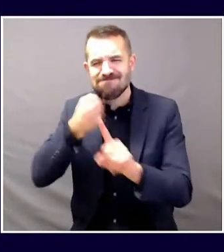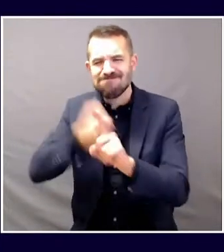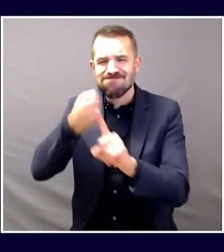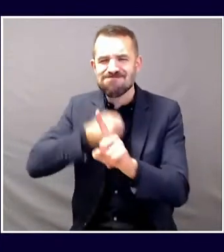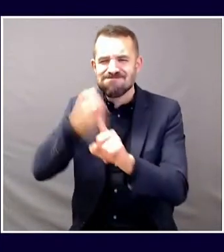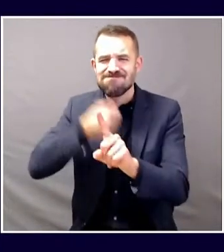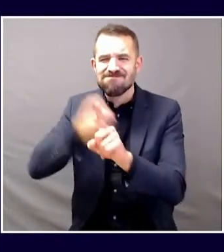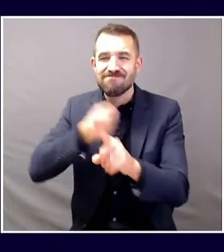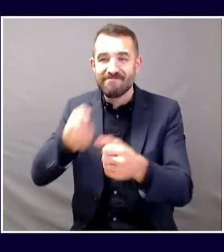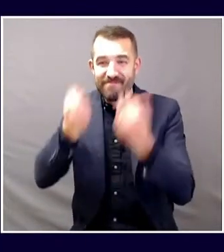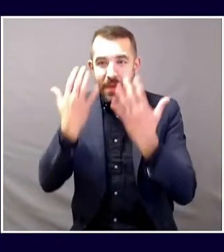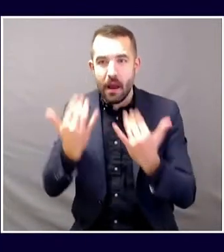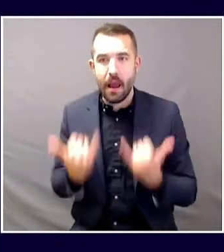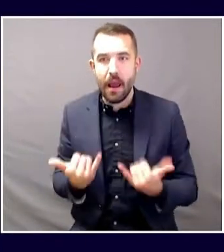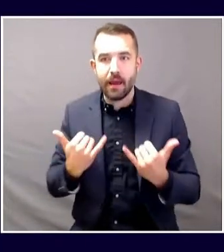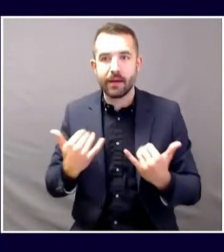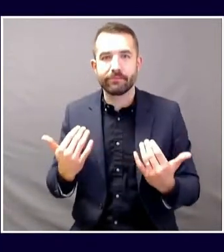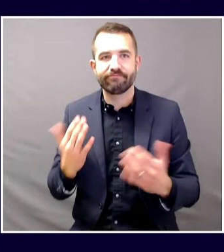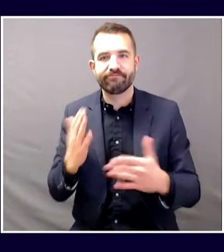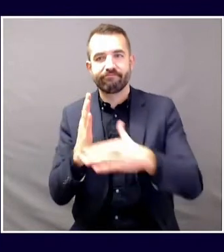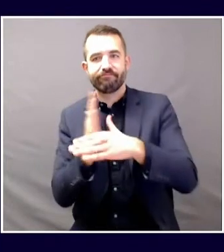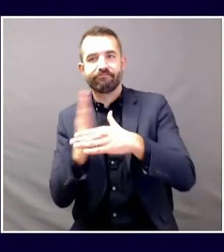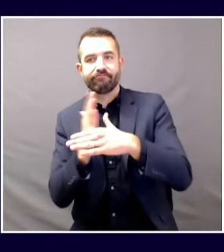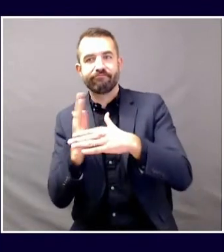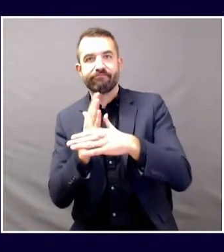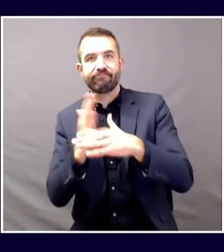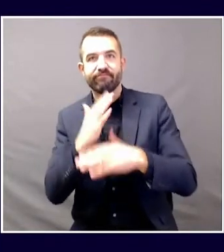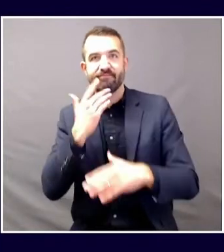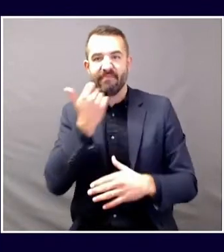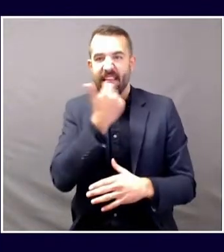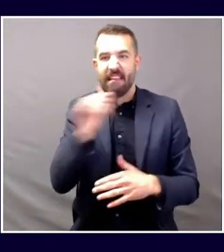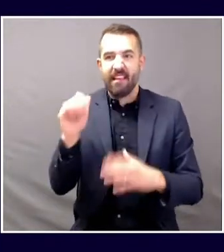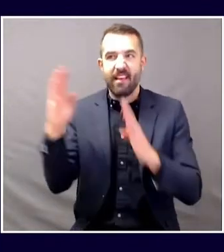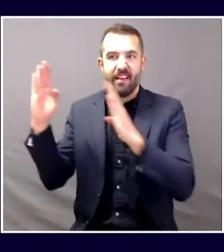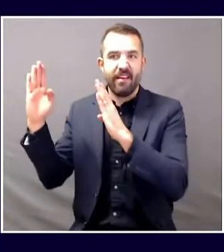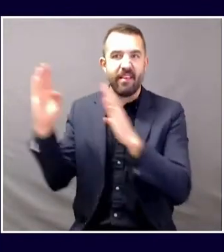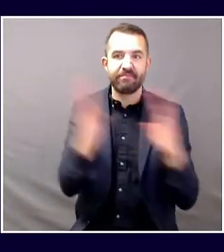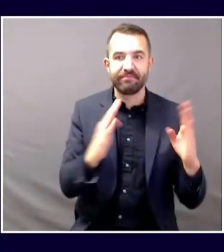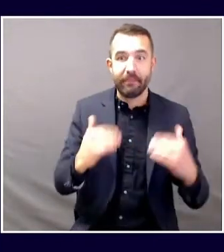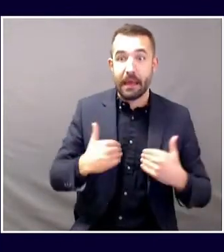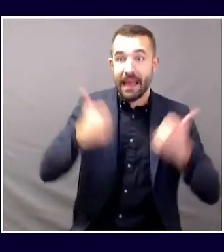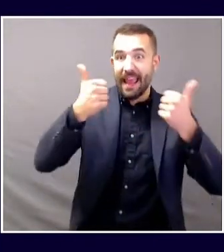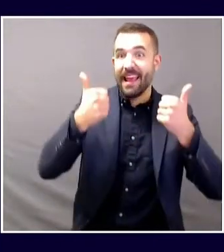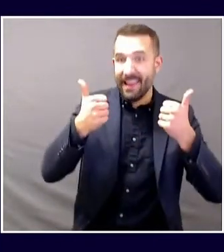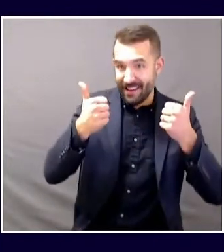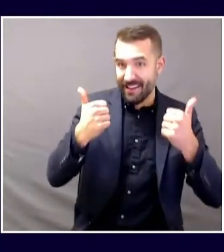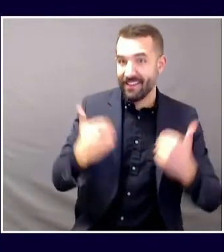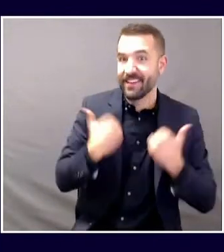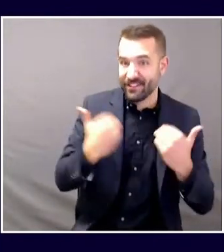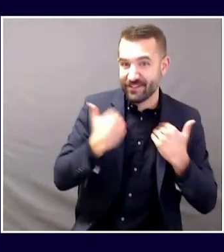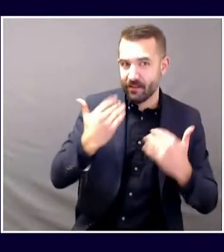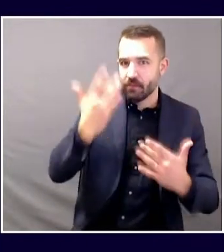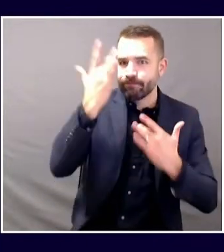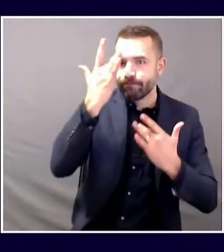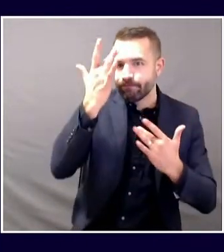the average age has dropped considerably, such that younger individuals are infected. Earlier in the pandemic, risk